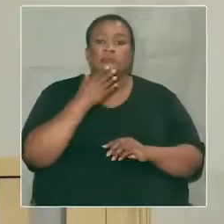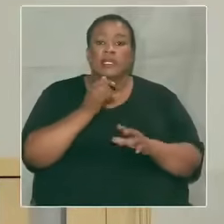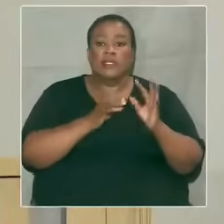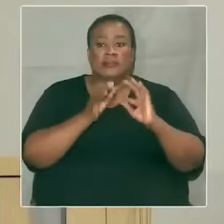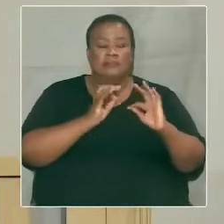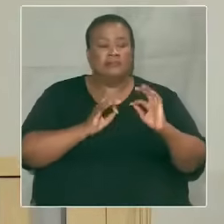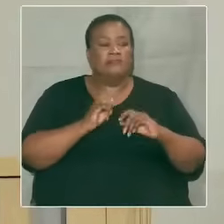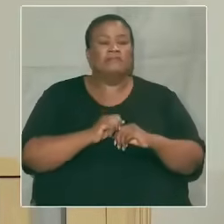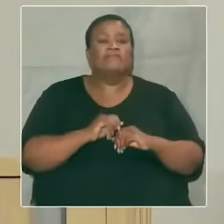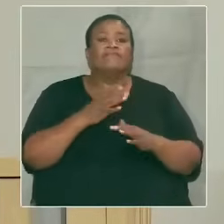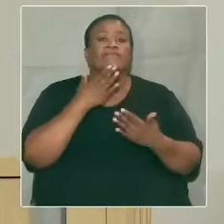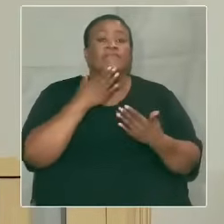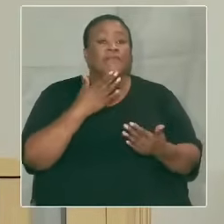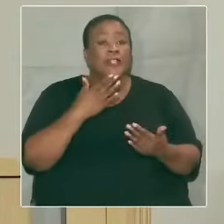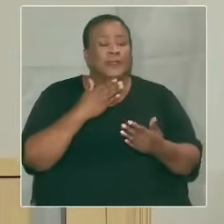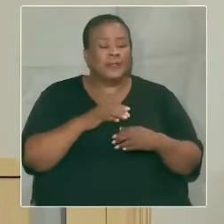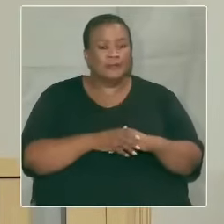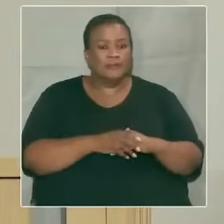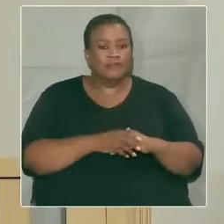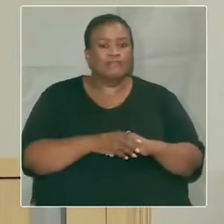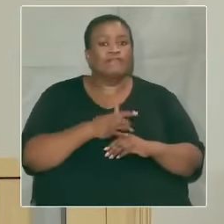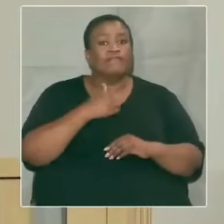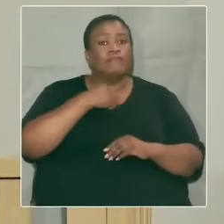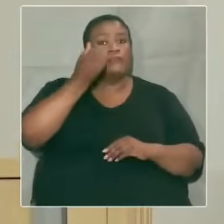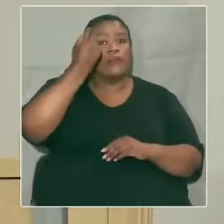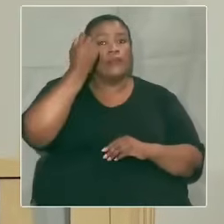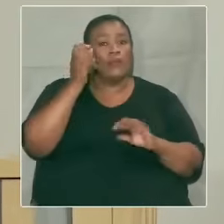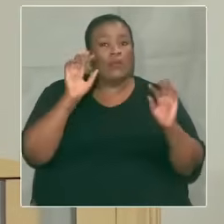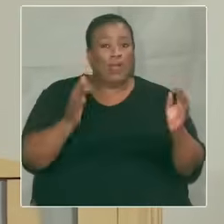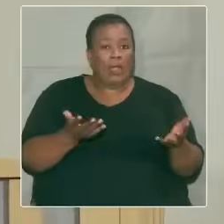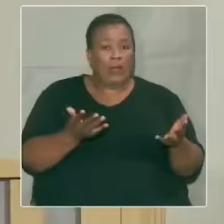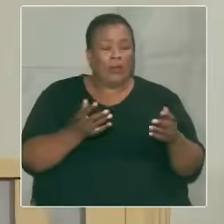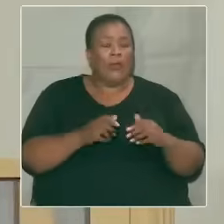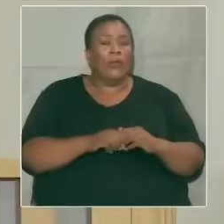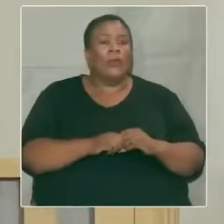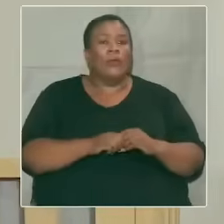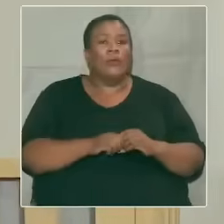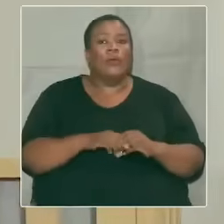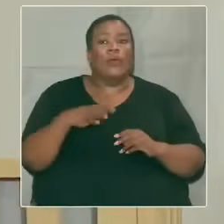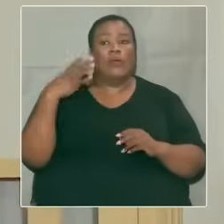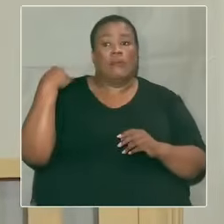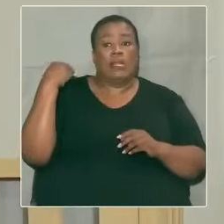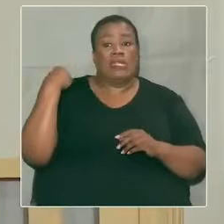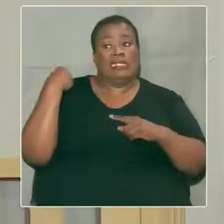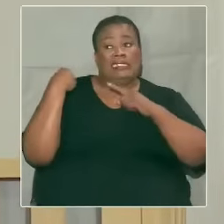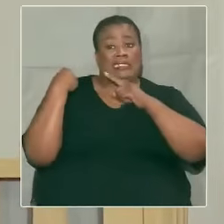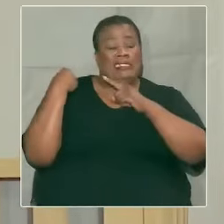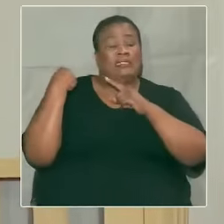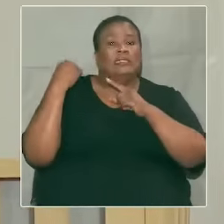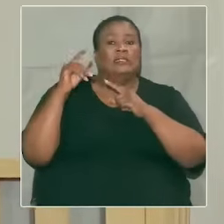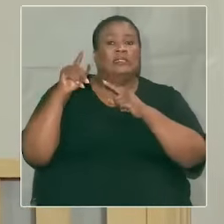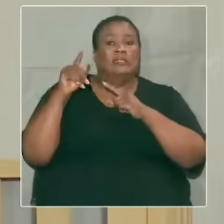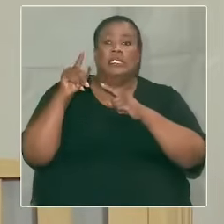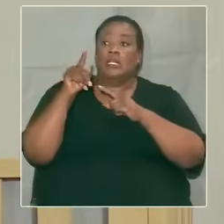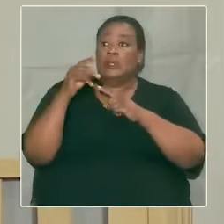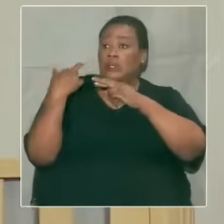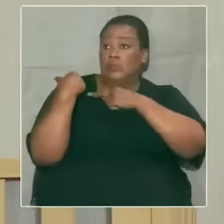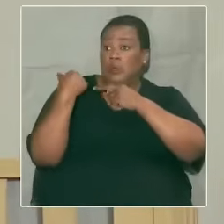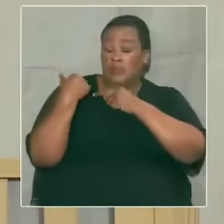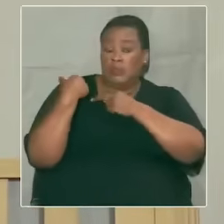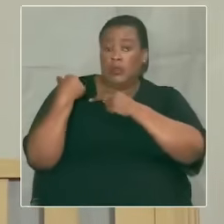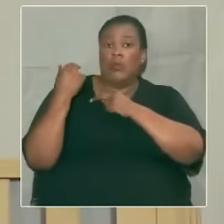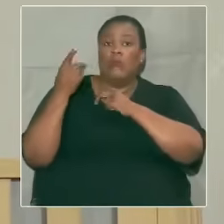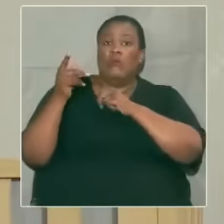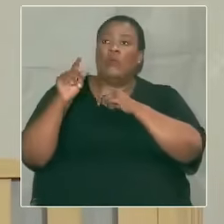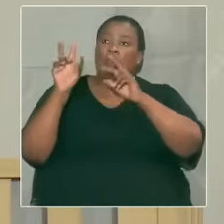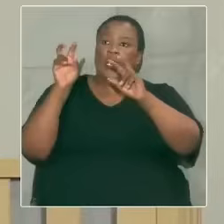Thanks, Commissioner. My understanding is that the minister is responsible to issue